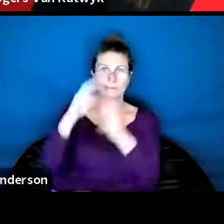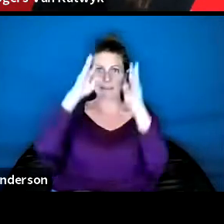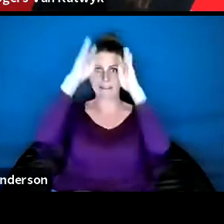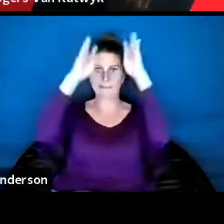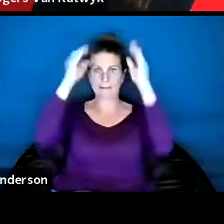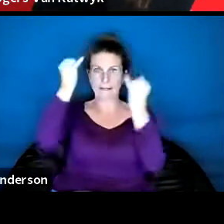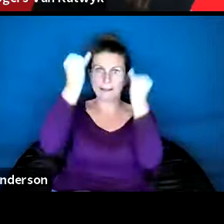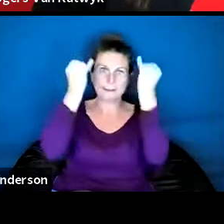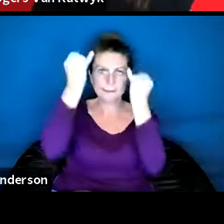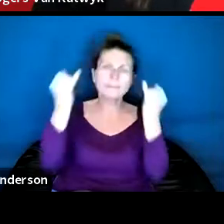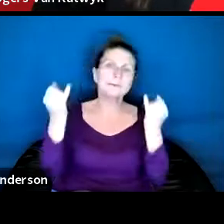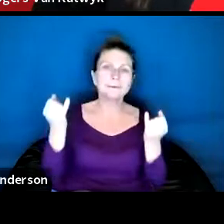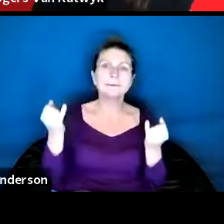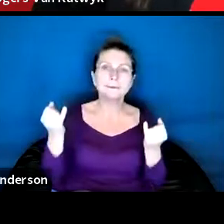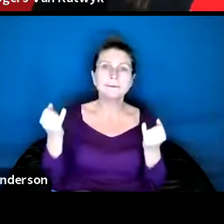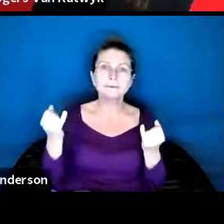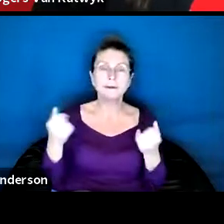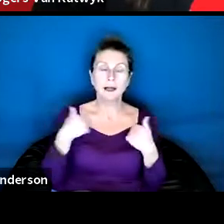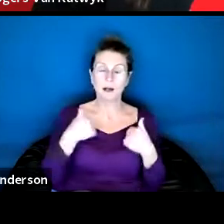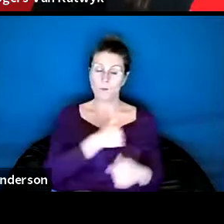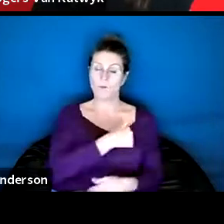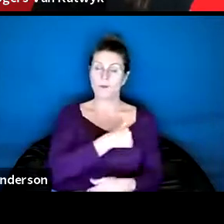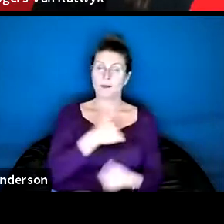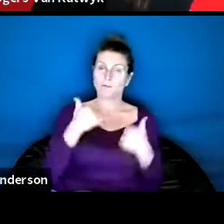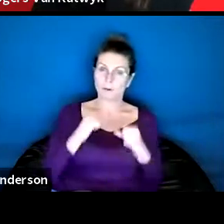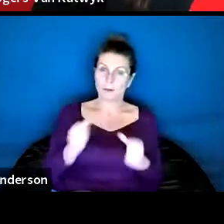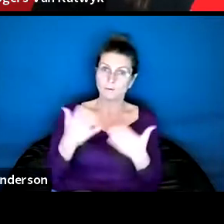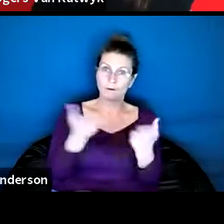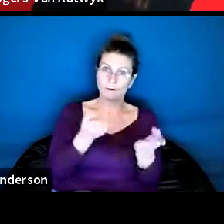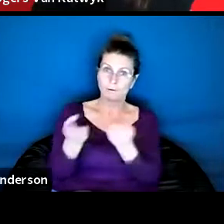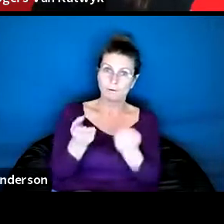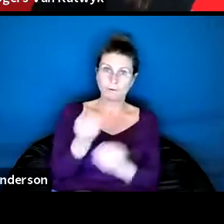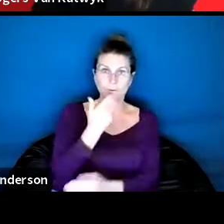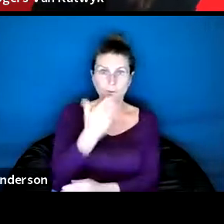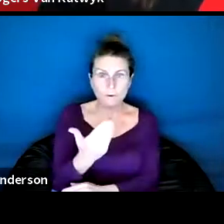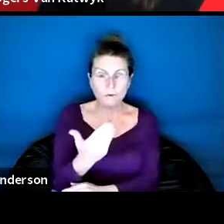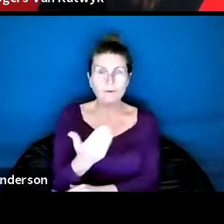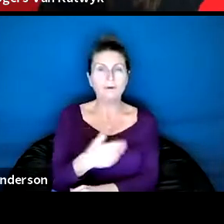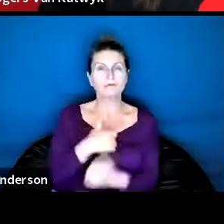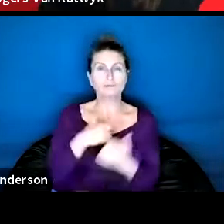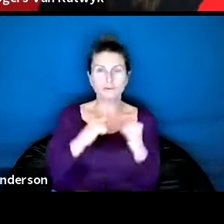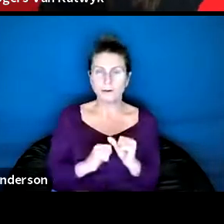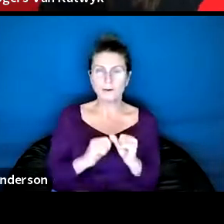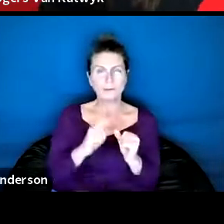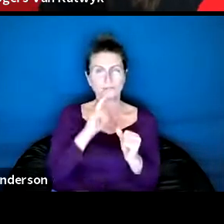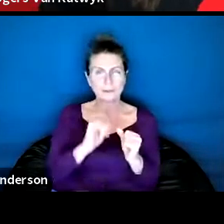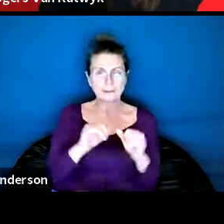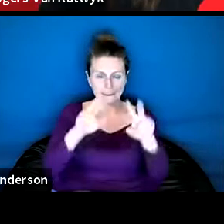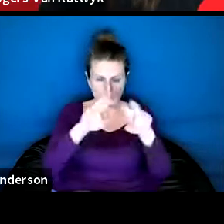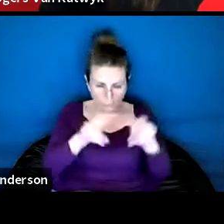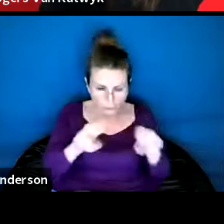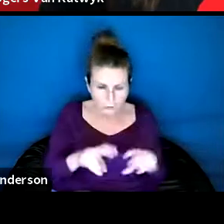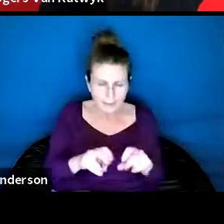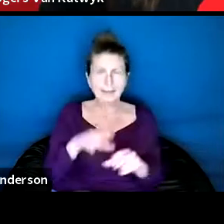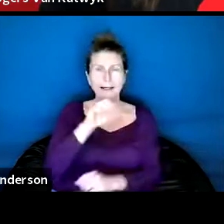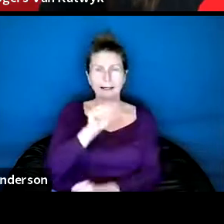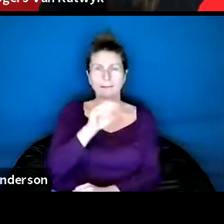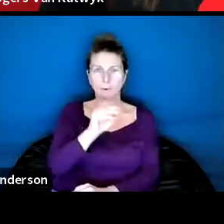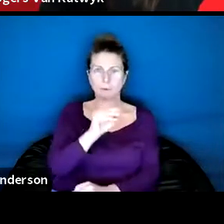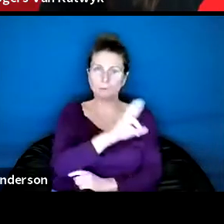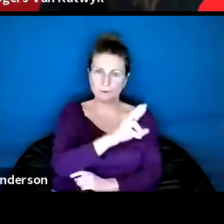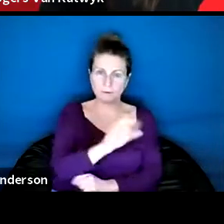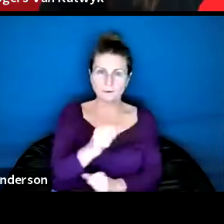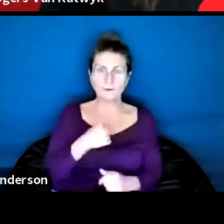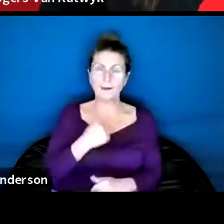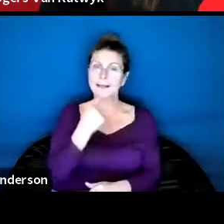I hope will serve us really well as we tackle and continue to tackle antimicrobial resistance. So I say